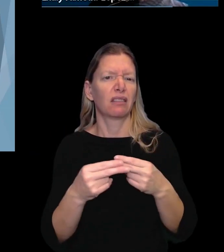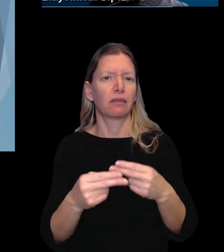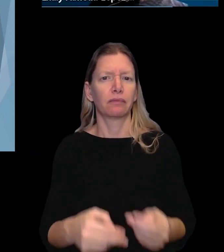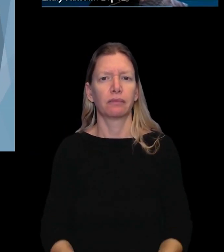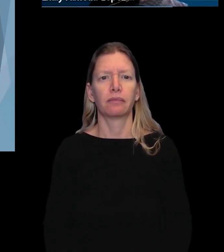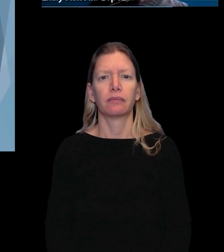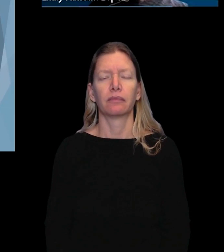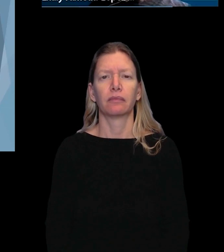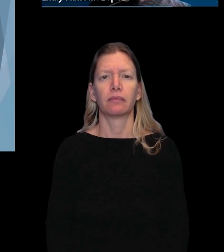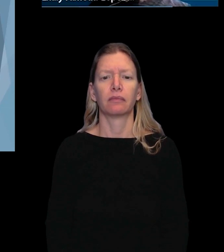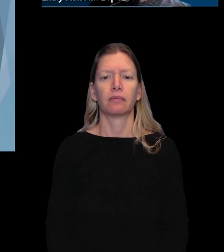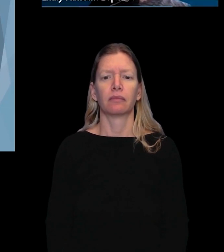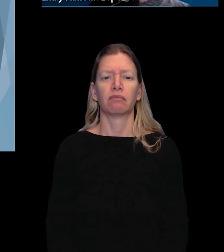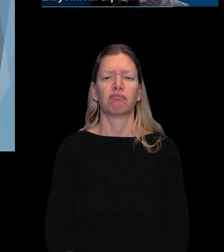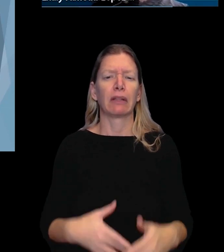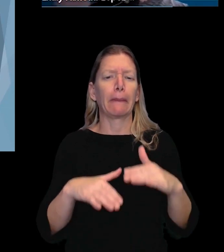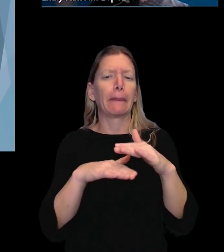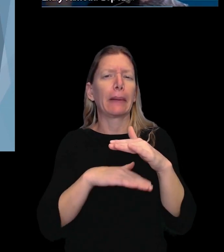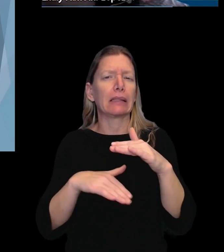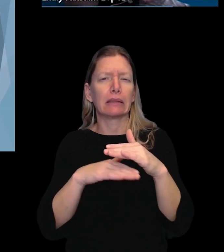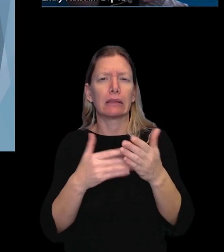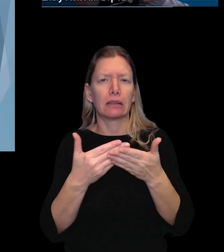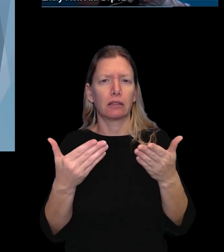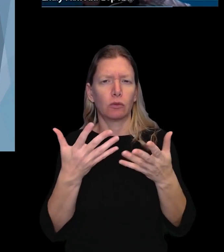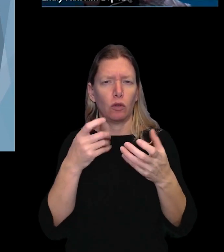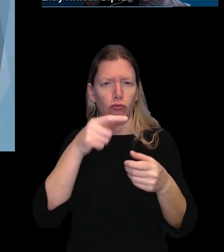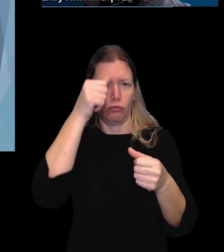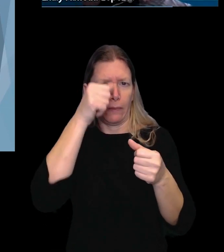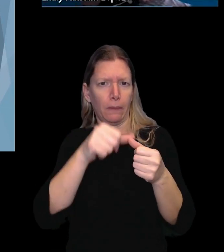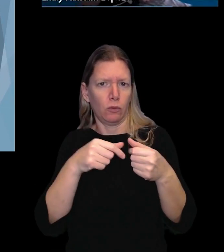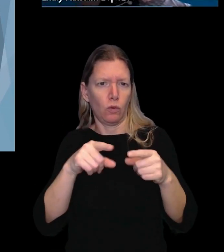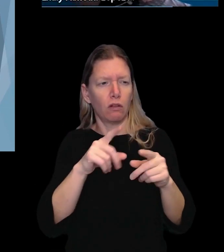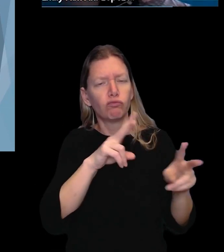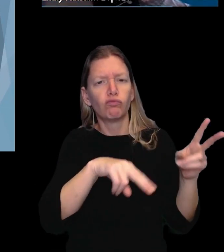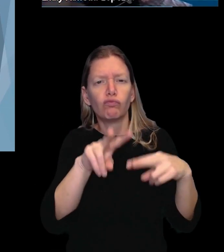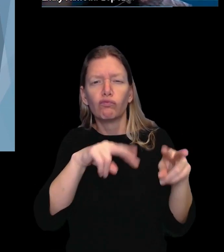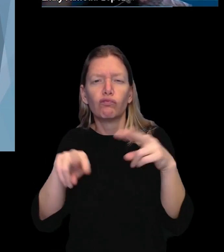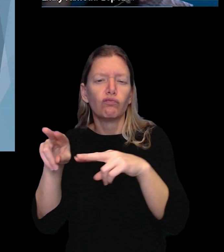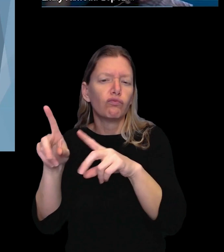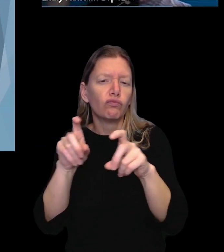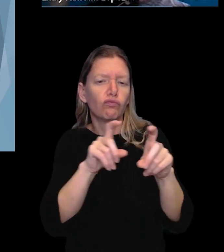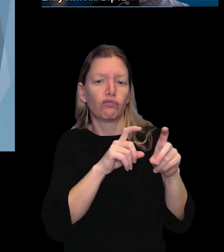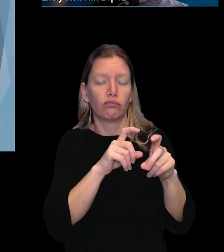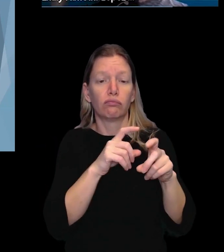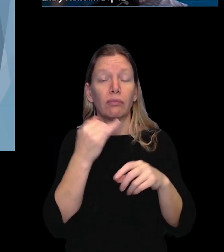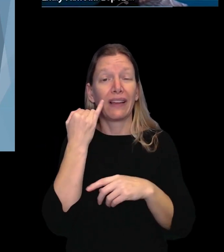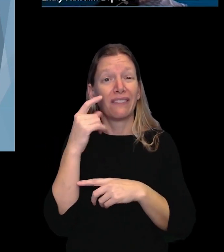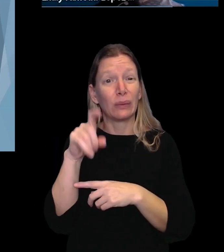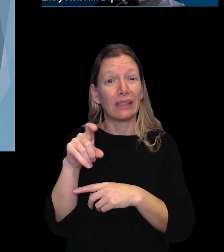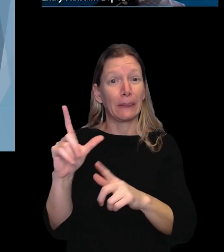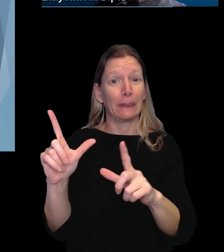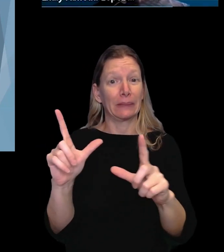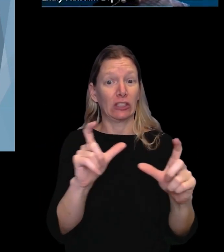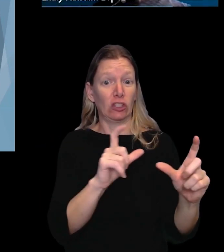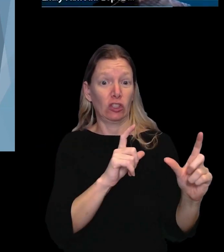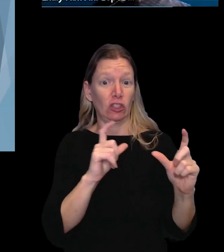And I will move down to the next slide. So just some basic things to remember when doing a survey.